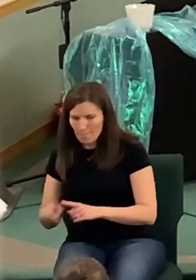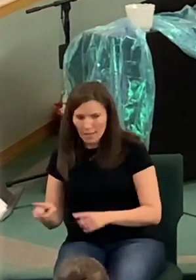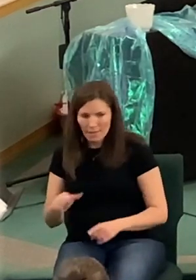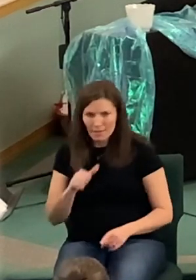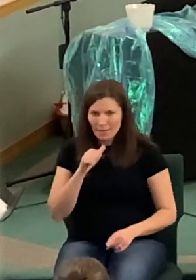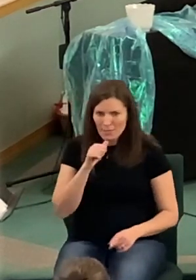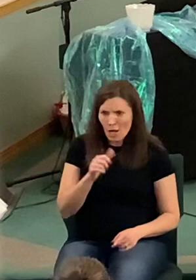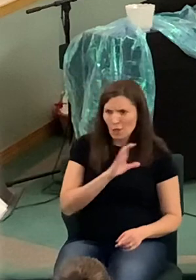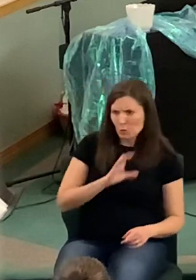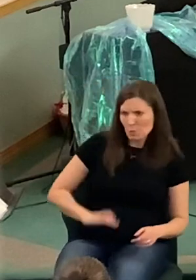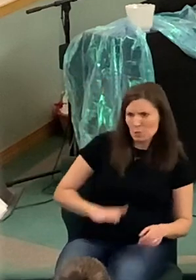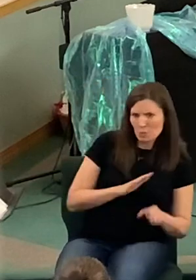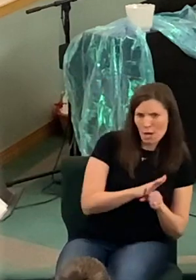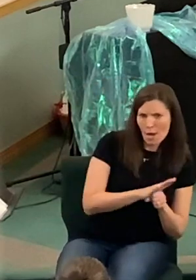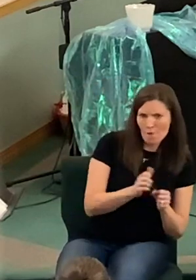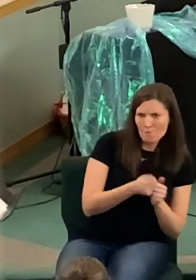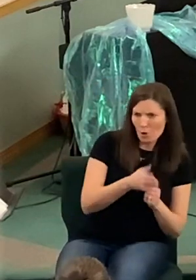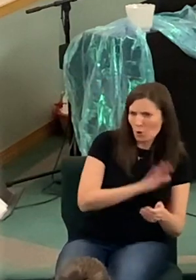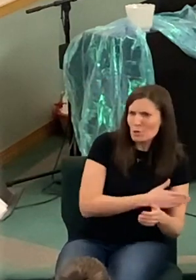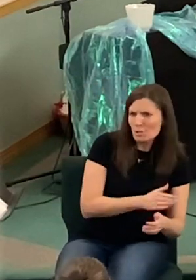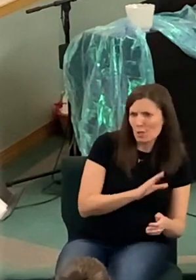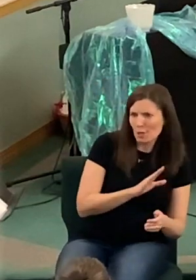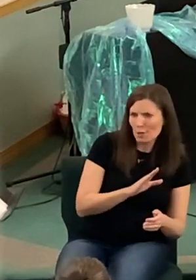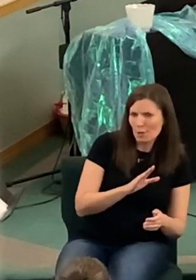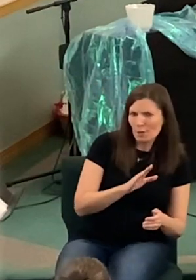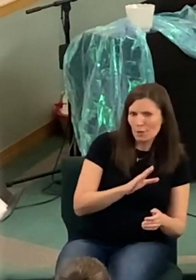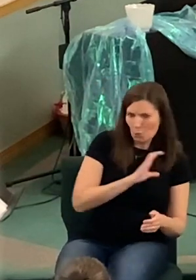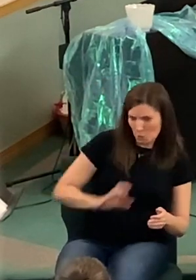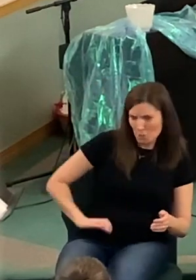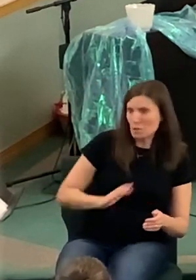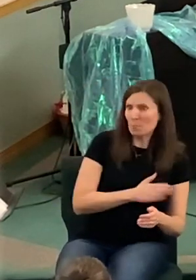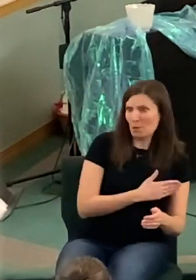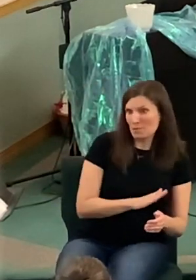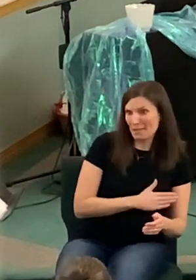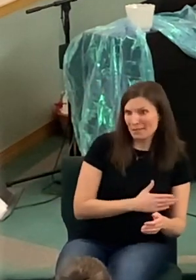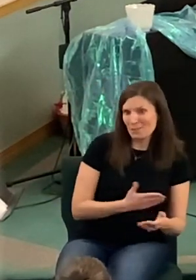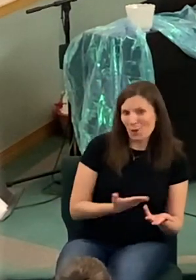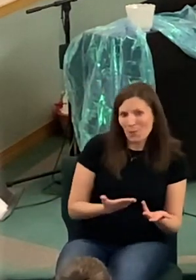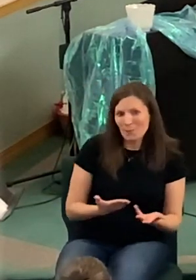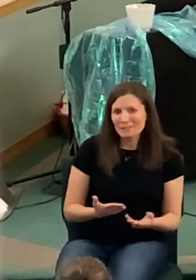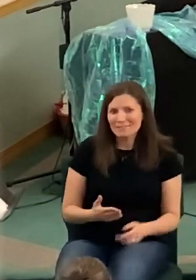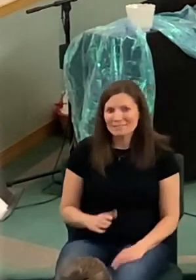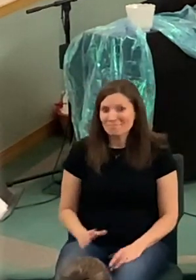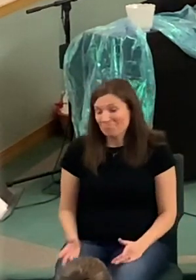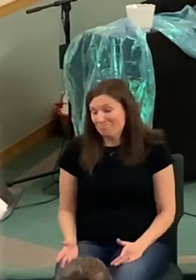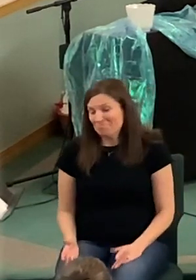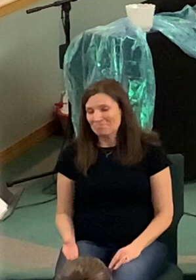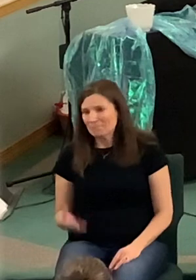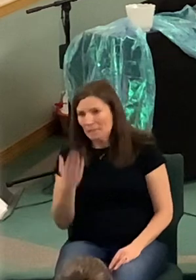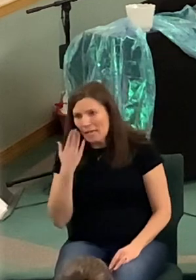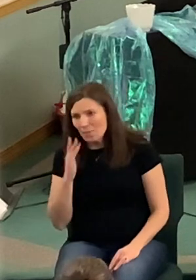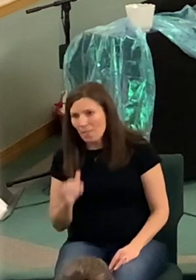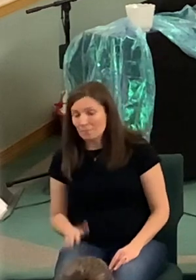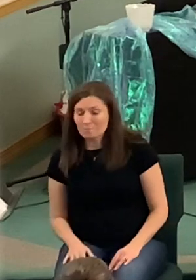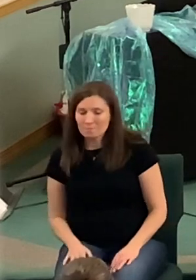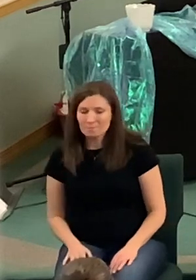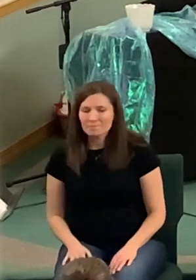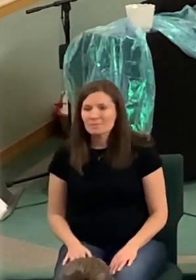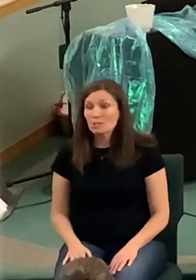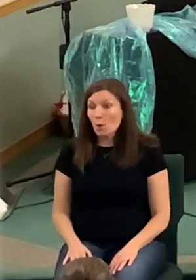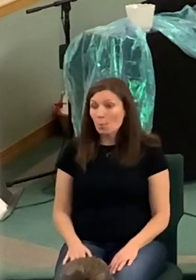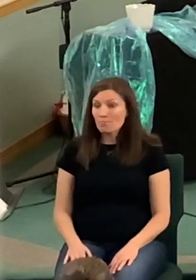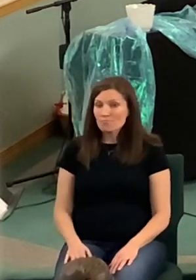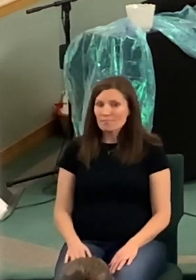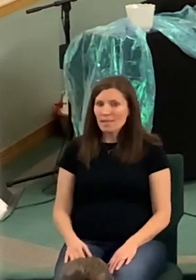And even he tells a story about how in 2003, Billy Graham had learned about U2, and he invited the band to his house in